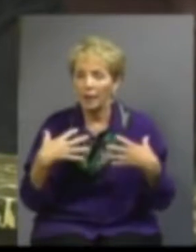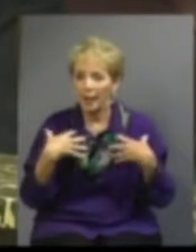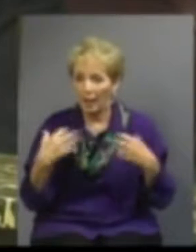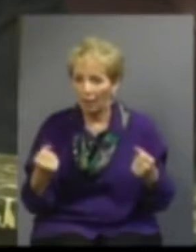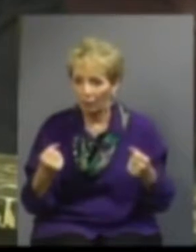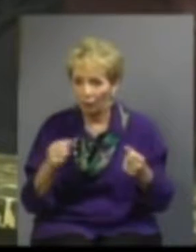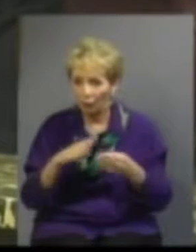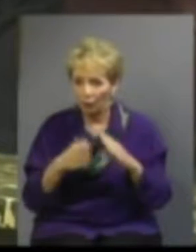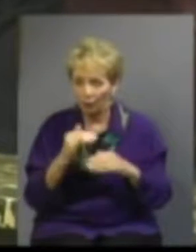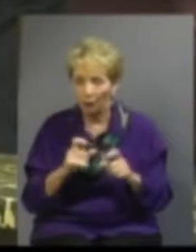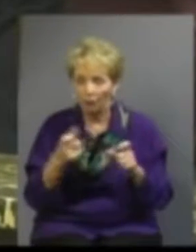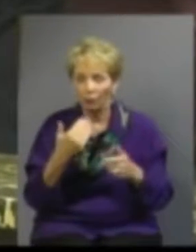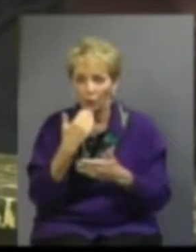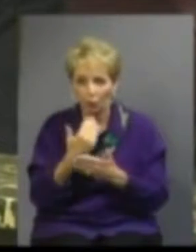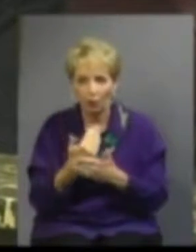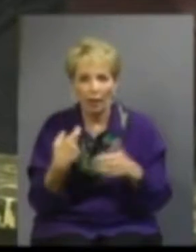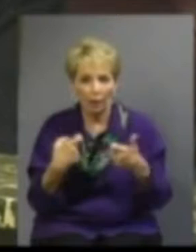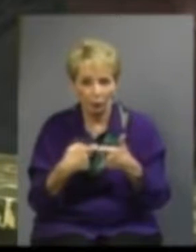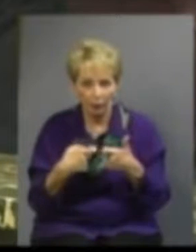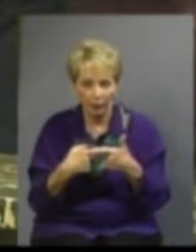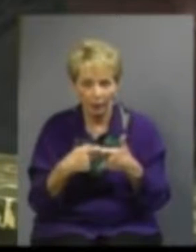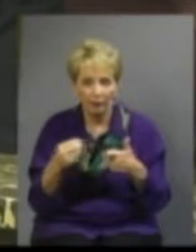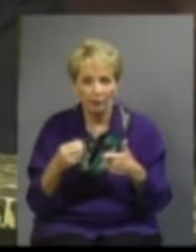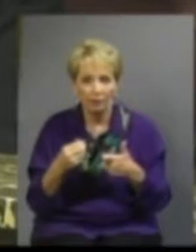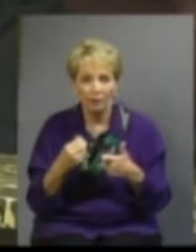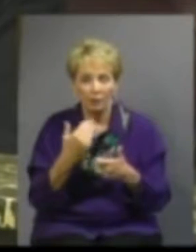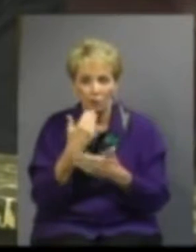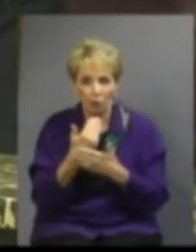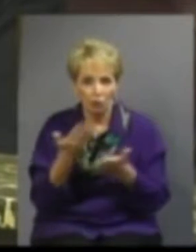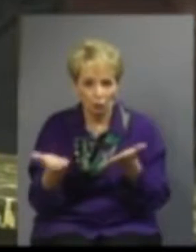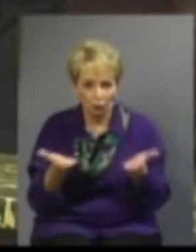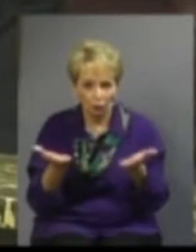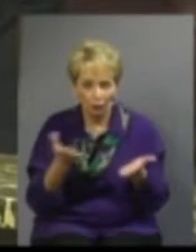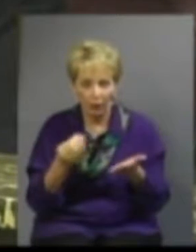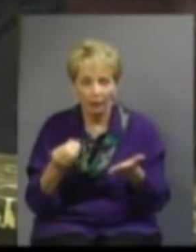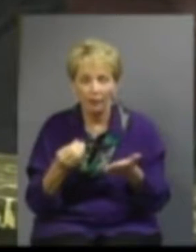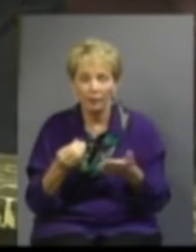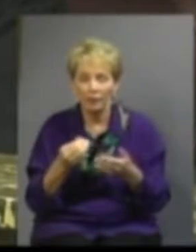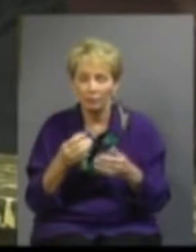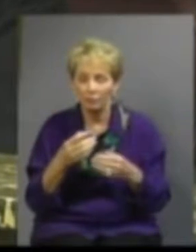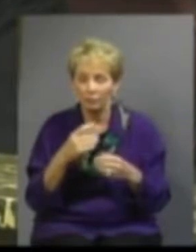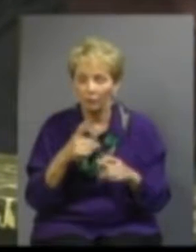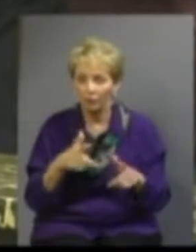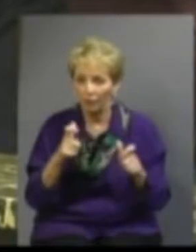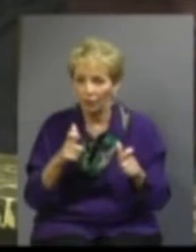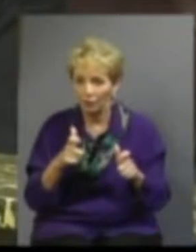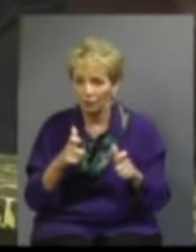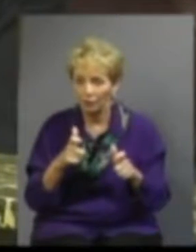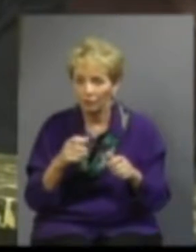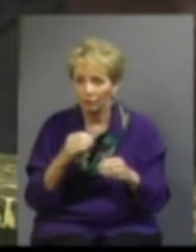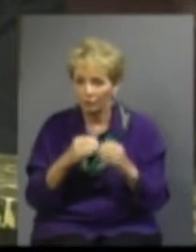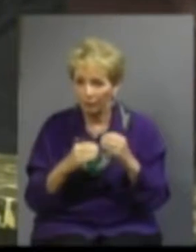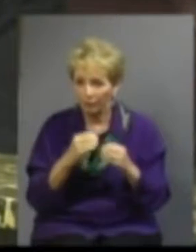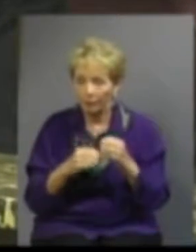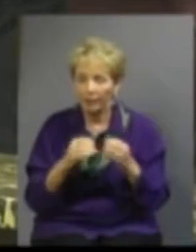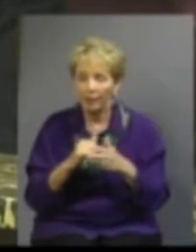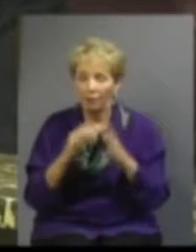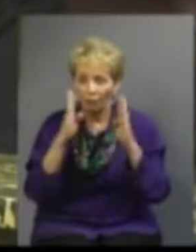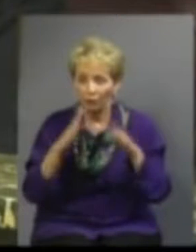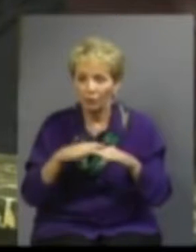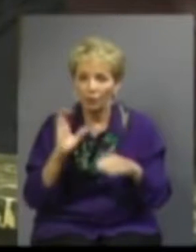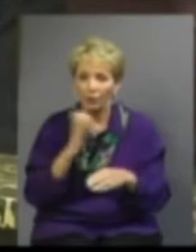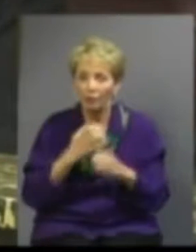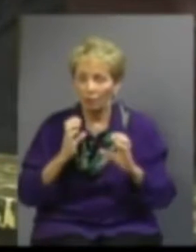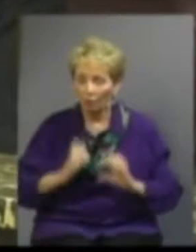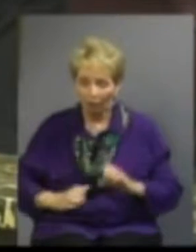communities by providing reliable electricity, excellent local service, and prompt restoration. Whereas public power is focused on our